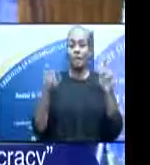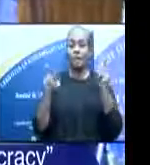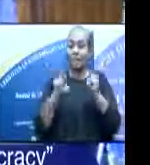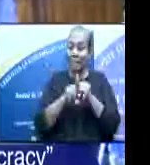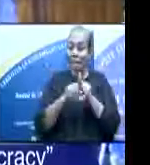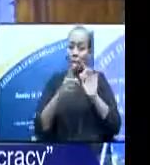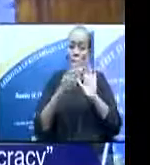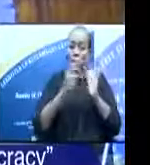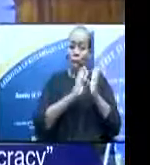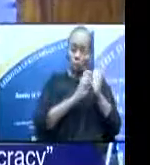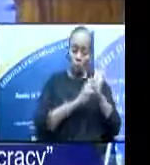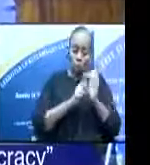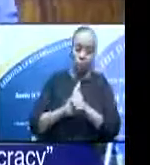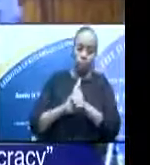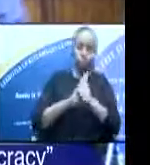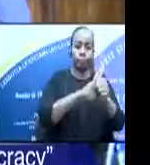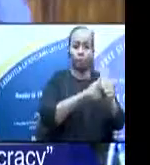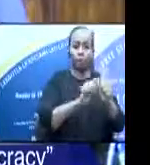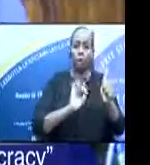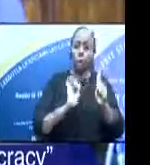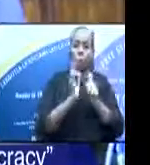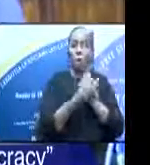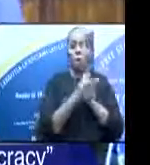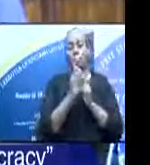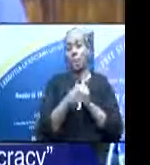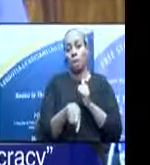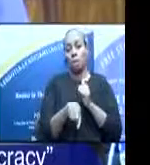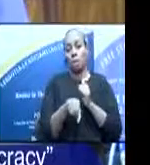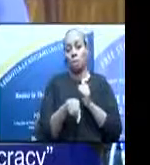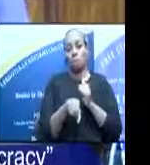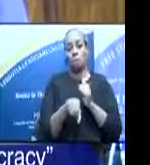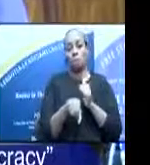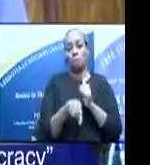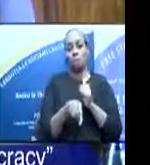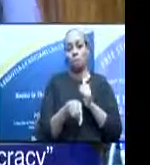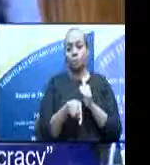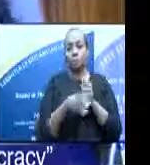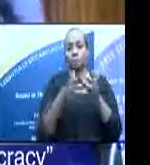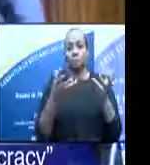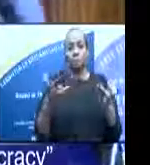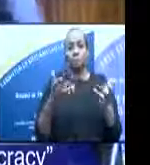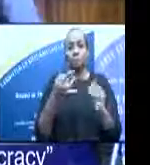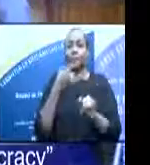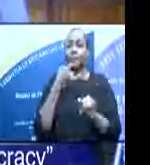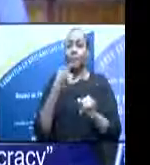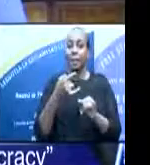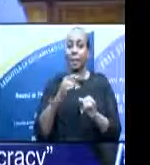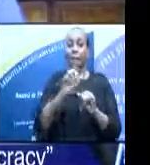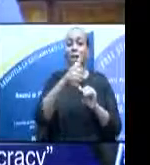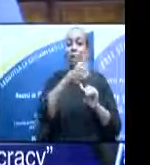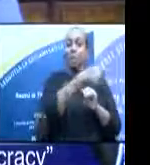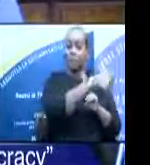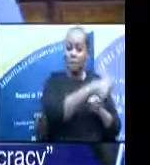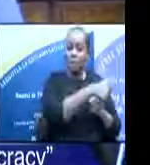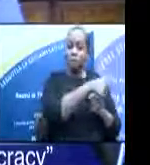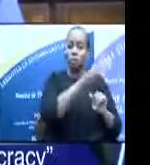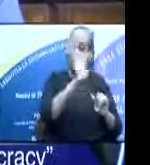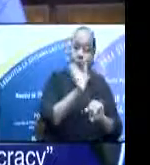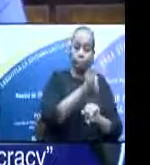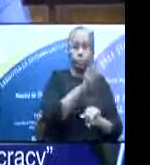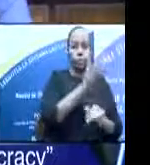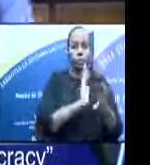rule towards the ruling party as to the opposition party. Because she says, you let some of the things go away,